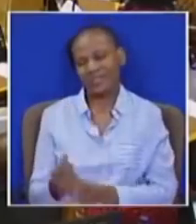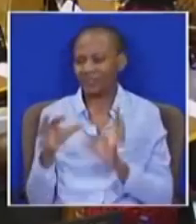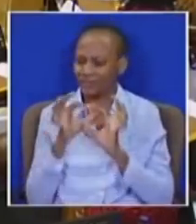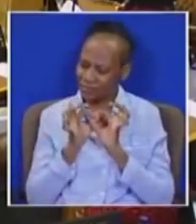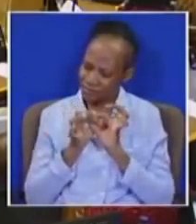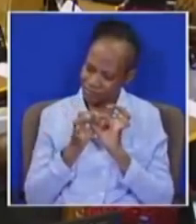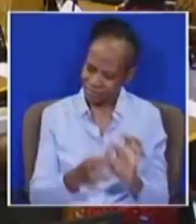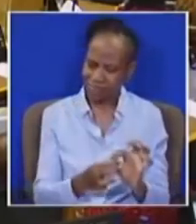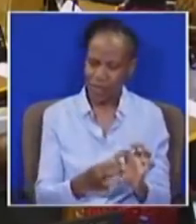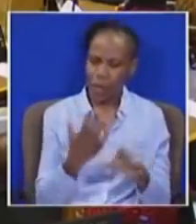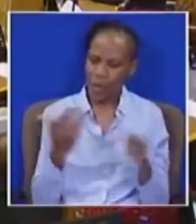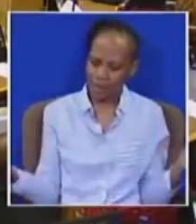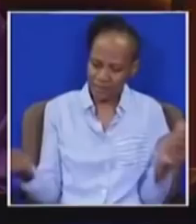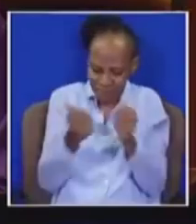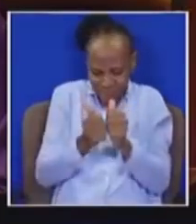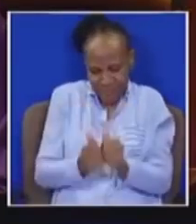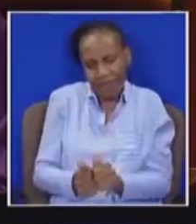cooperate with the chair.